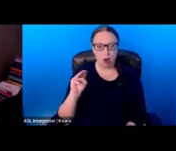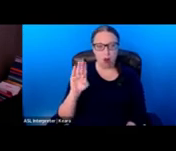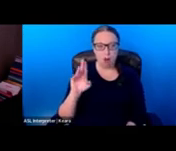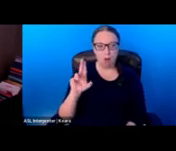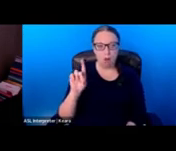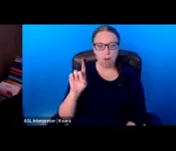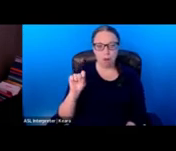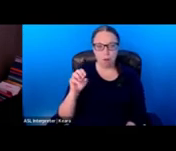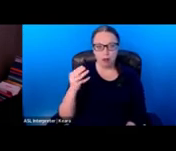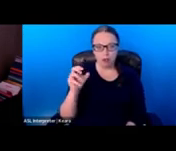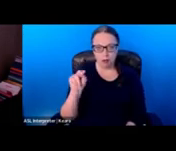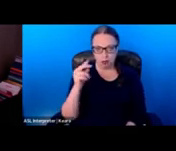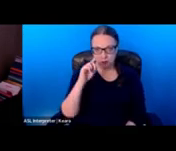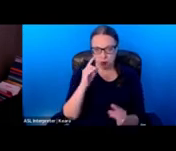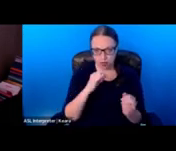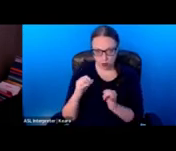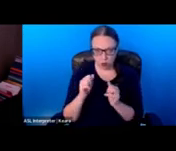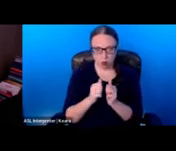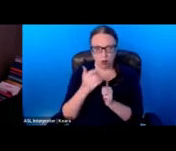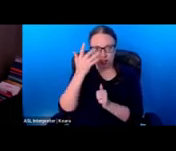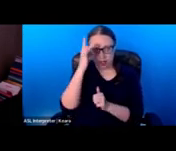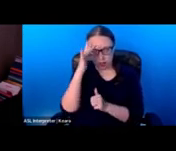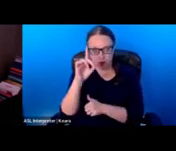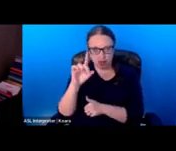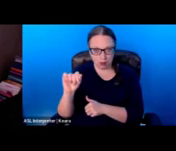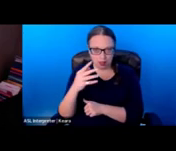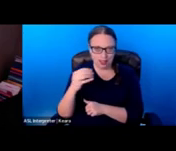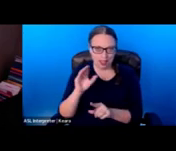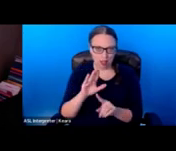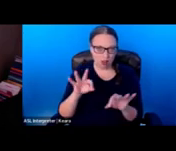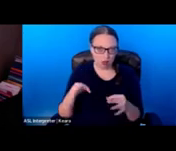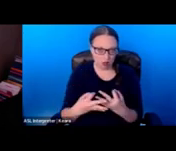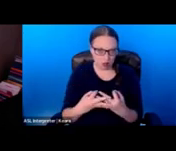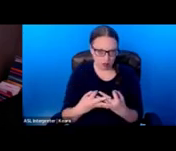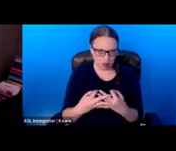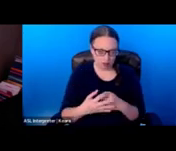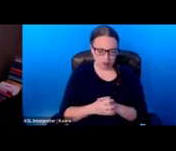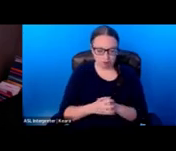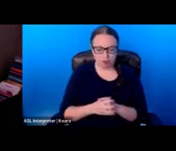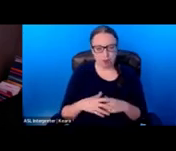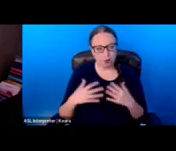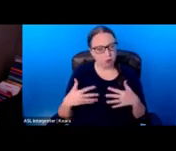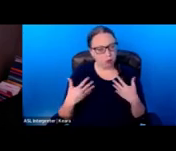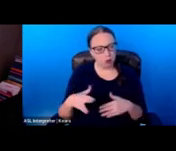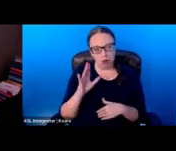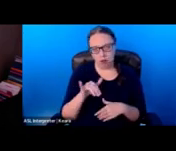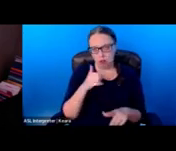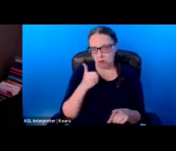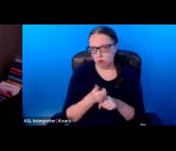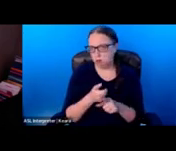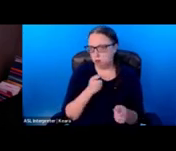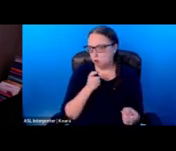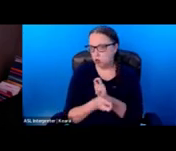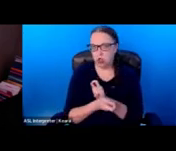with intellectual or developmental disabilities in their families. And this has been truly, this really has changed